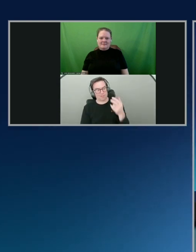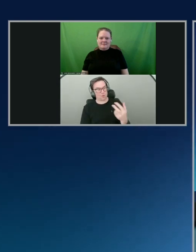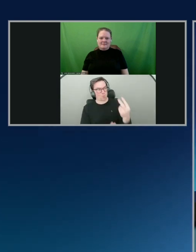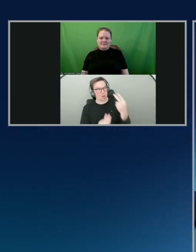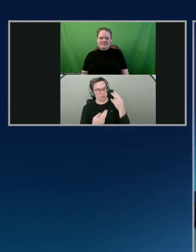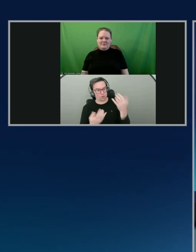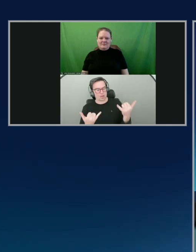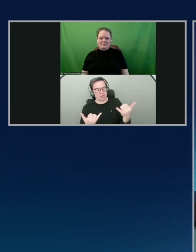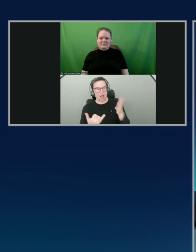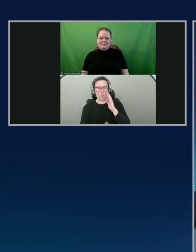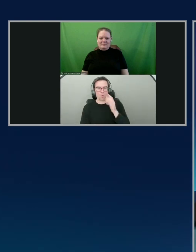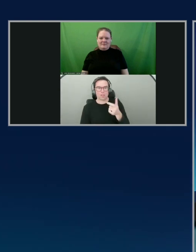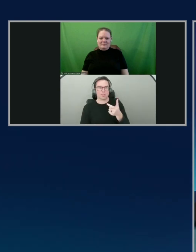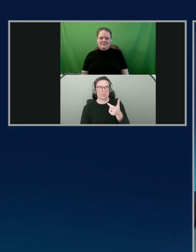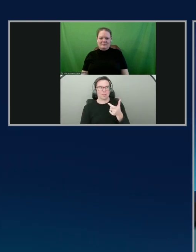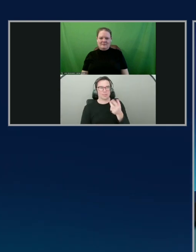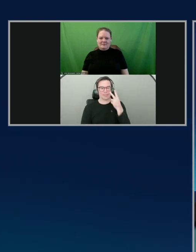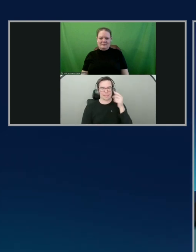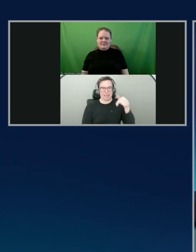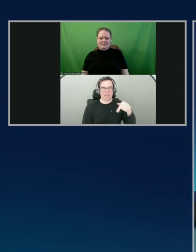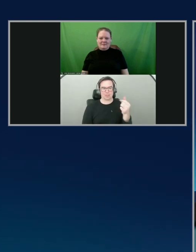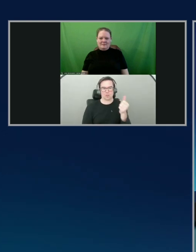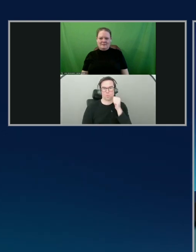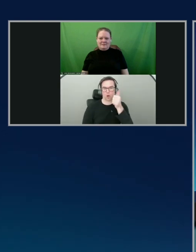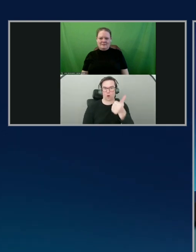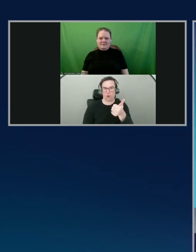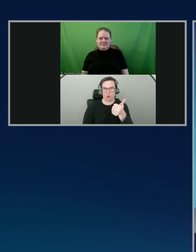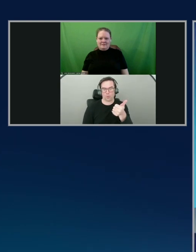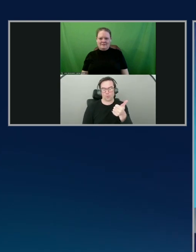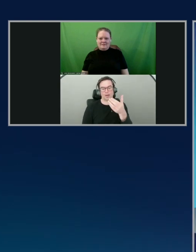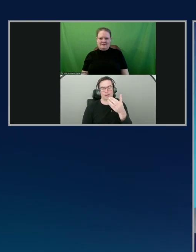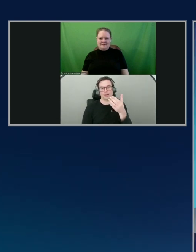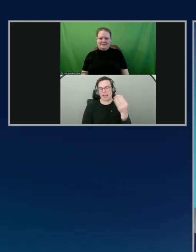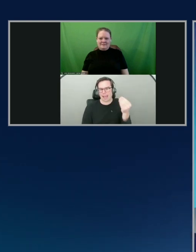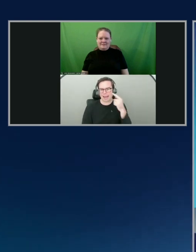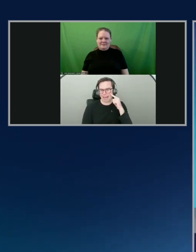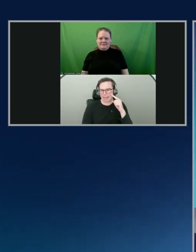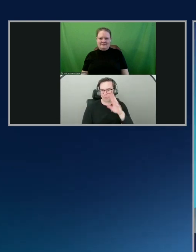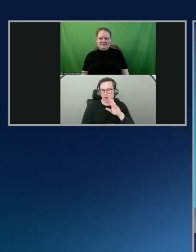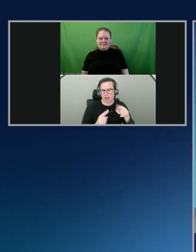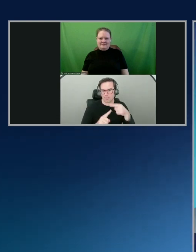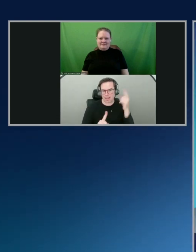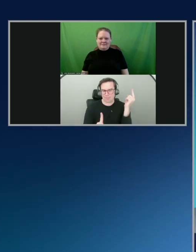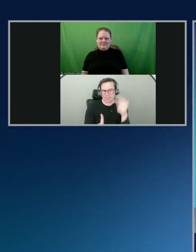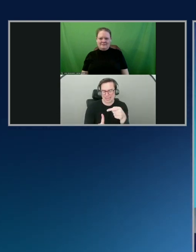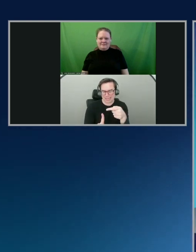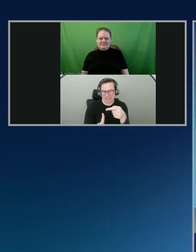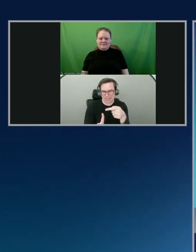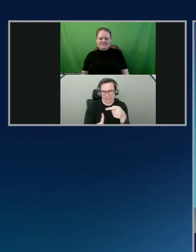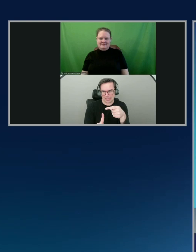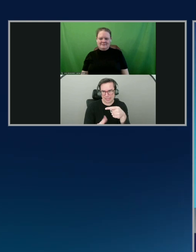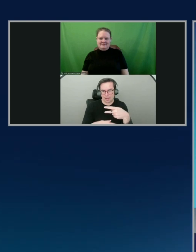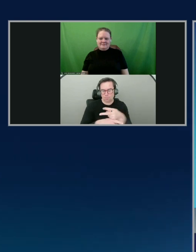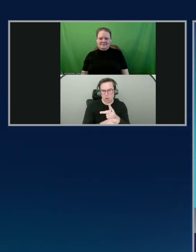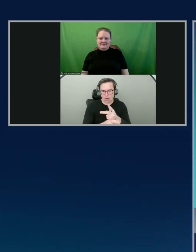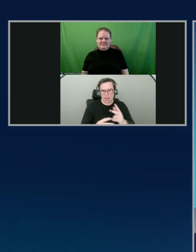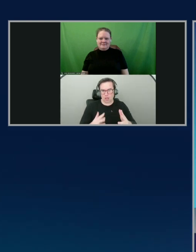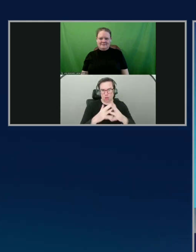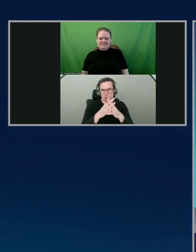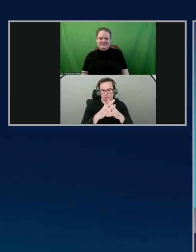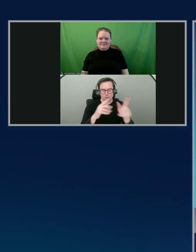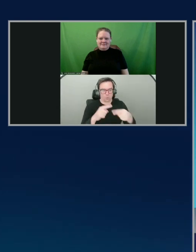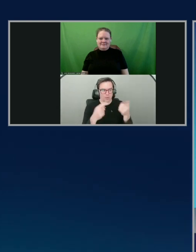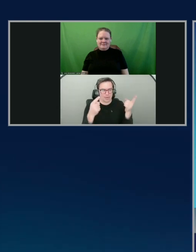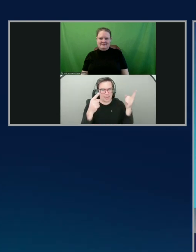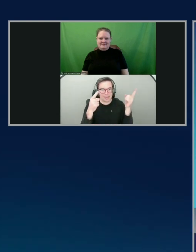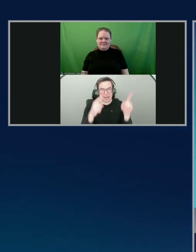watch it tomorrow. And I believe we talked about this product launch when it happened. But